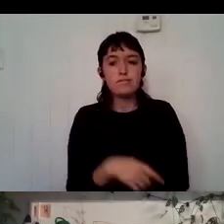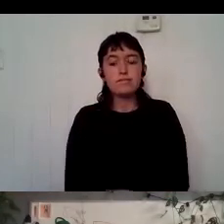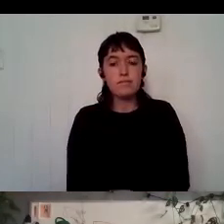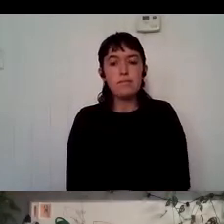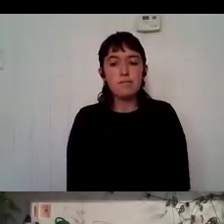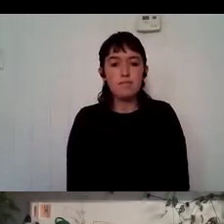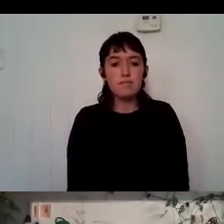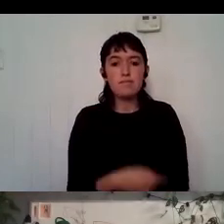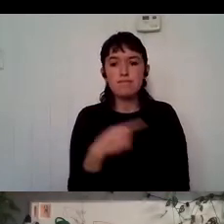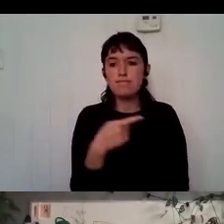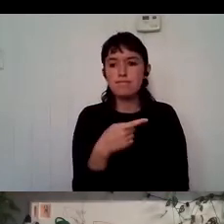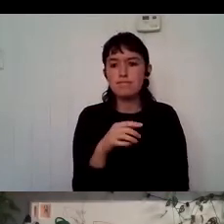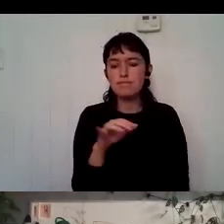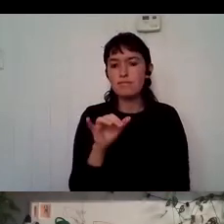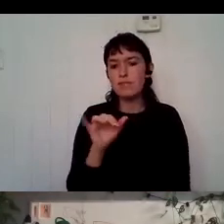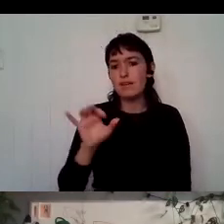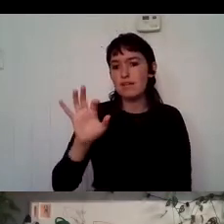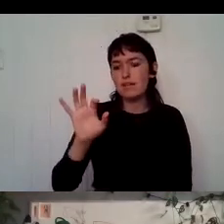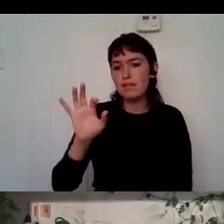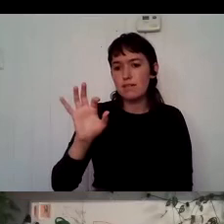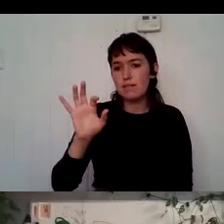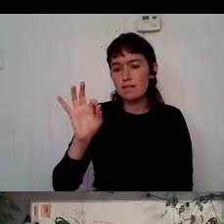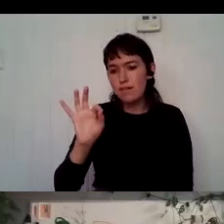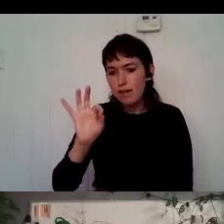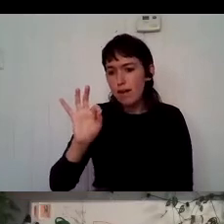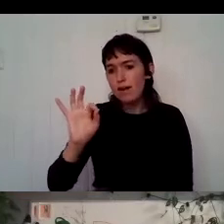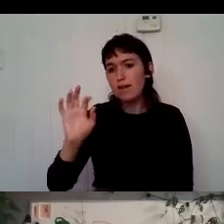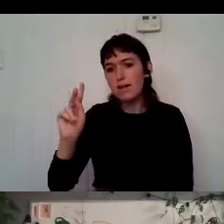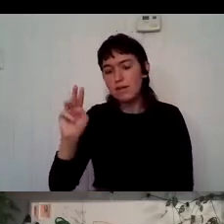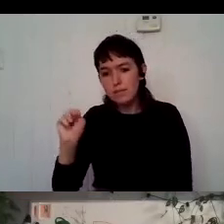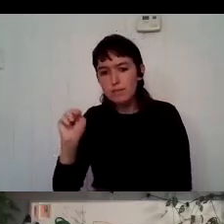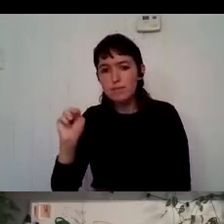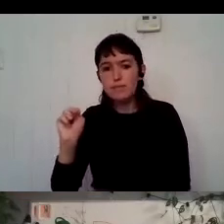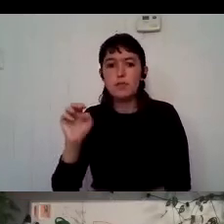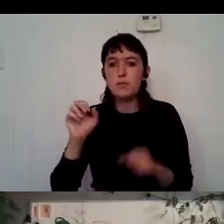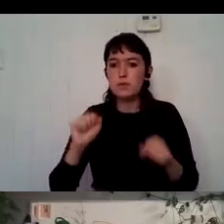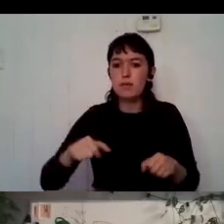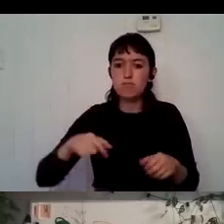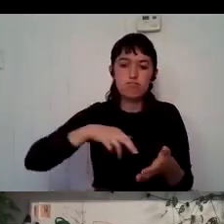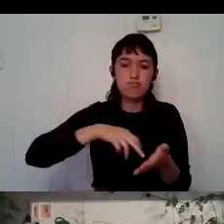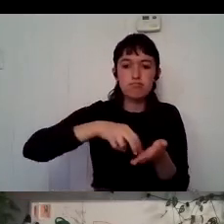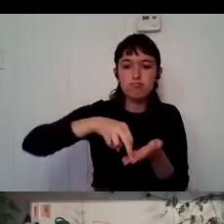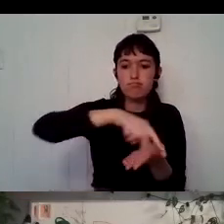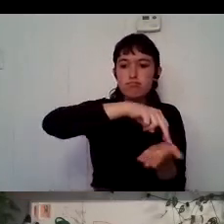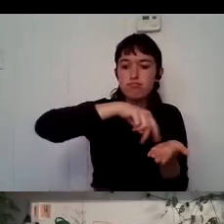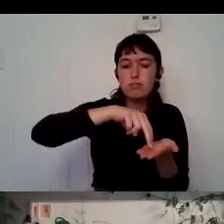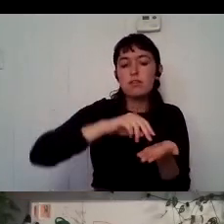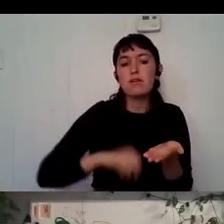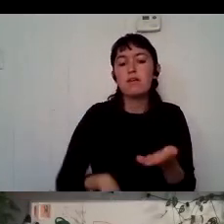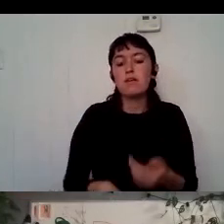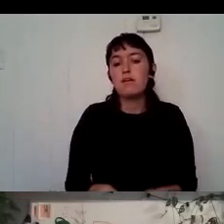like 9 kilometers across, and you can walk all around it. And this is where basically